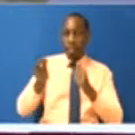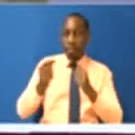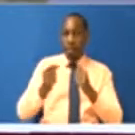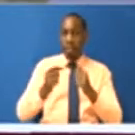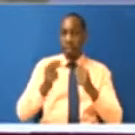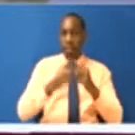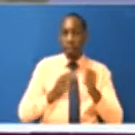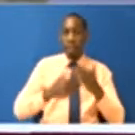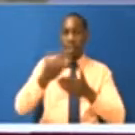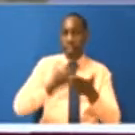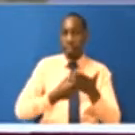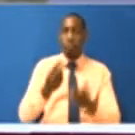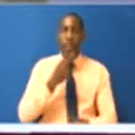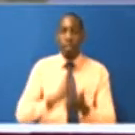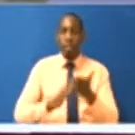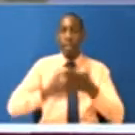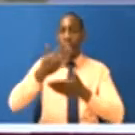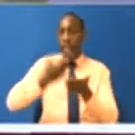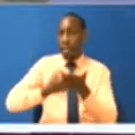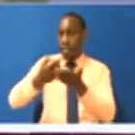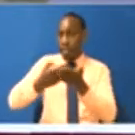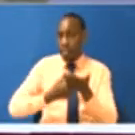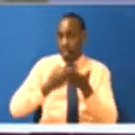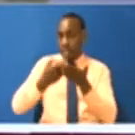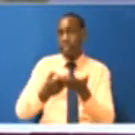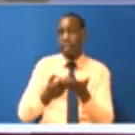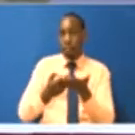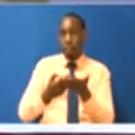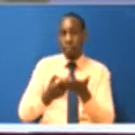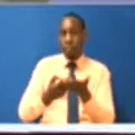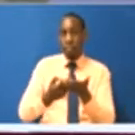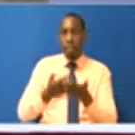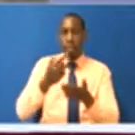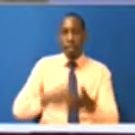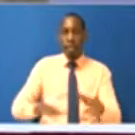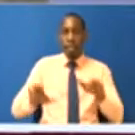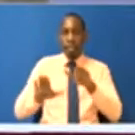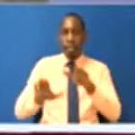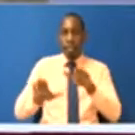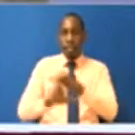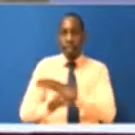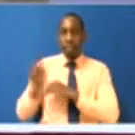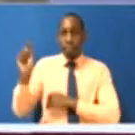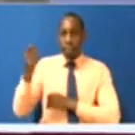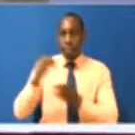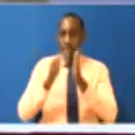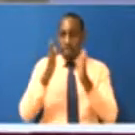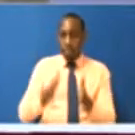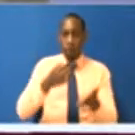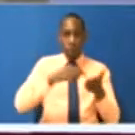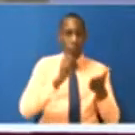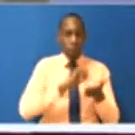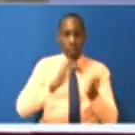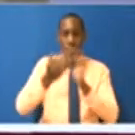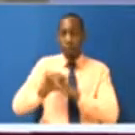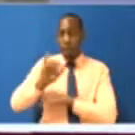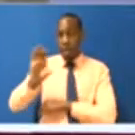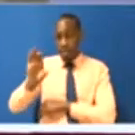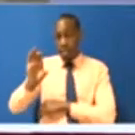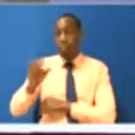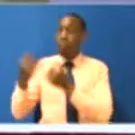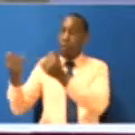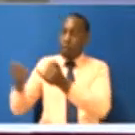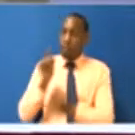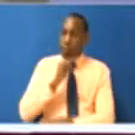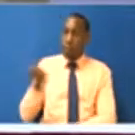month next week tuesday for the next debate uh where the deputy president candidates from each who have been cleared by the iebc have been